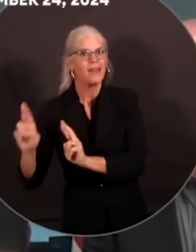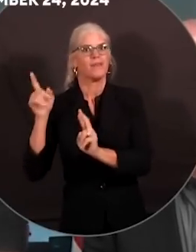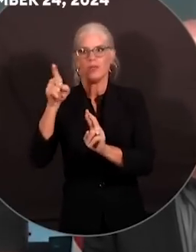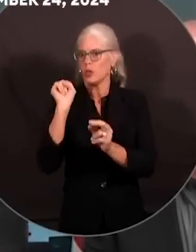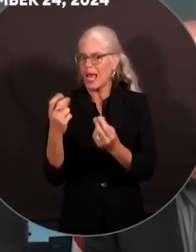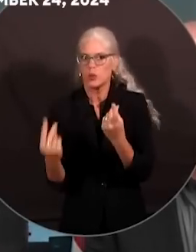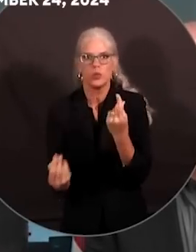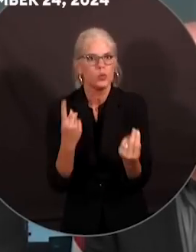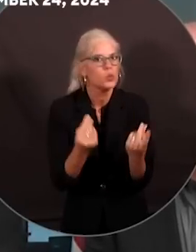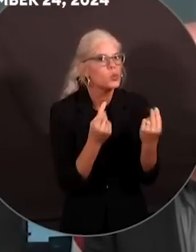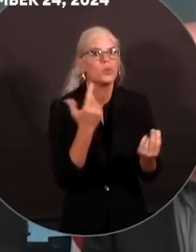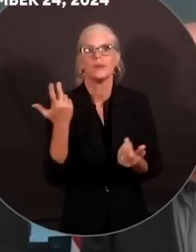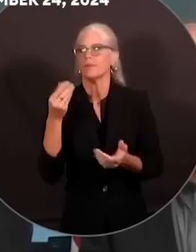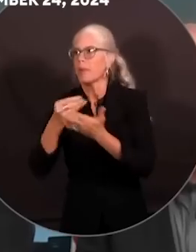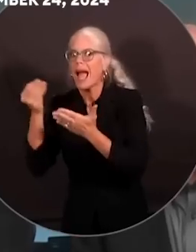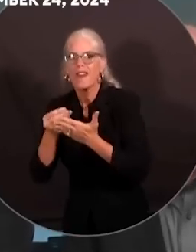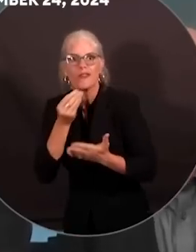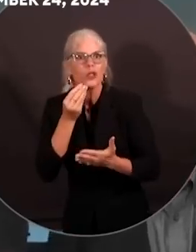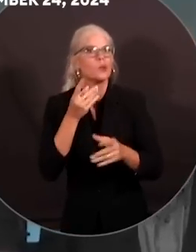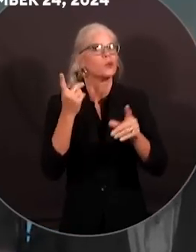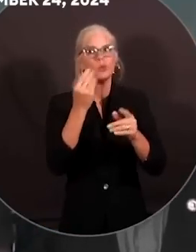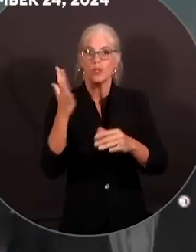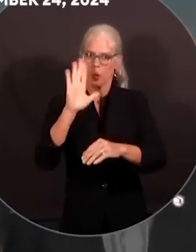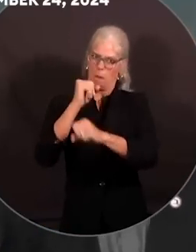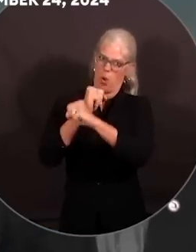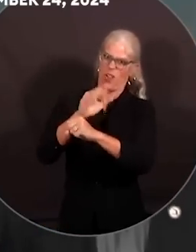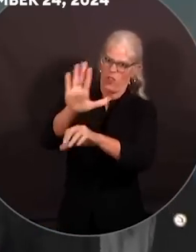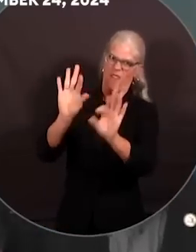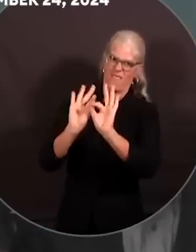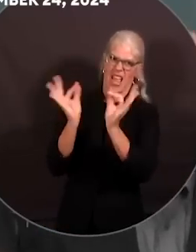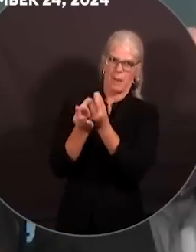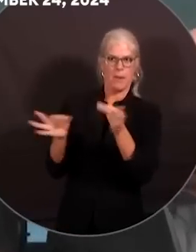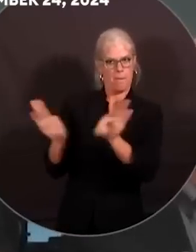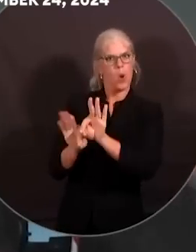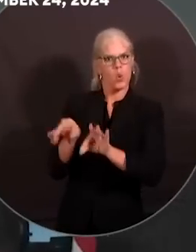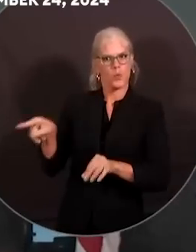family, and we encourage you to do that. And with that, I'll bring up Kevin Guthrie.